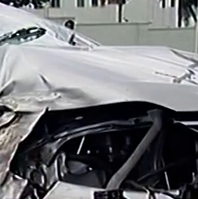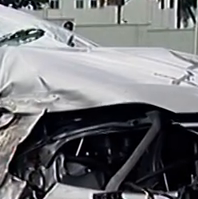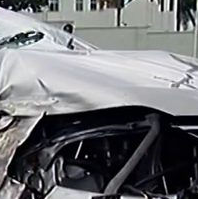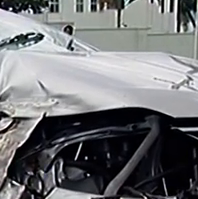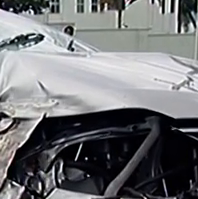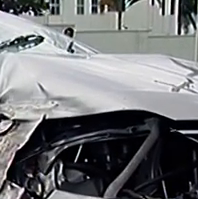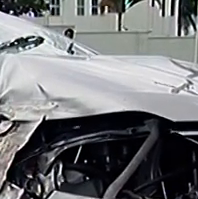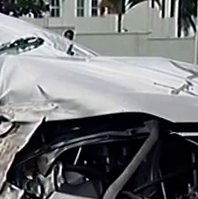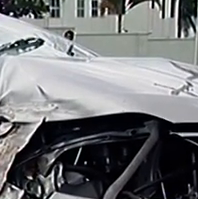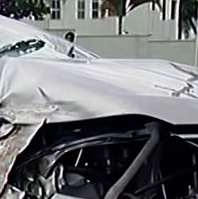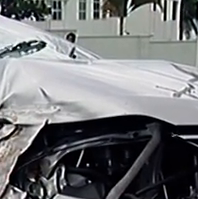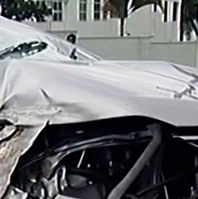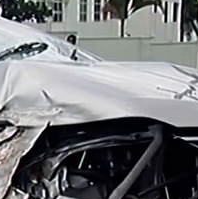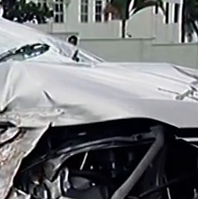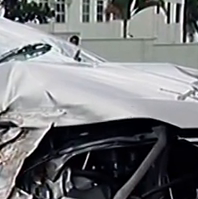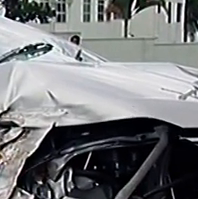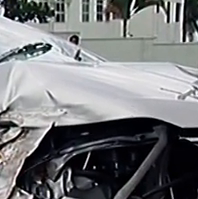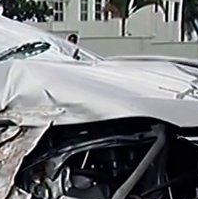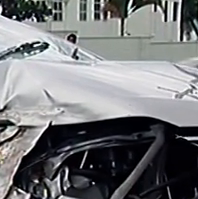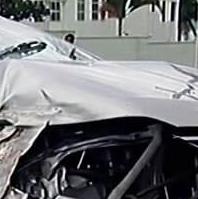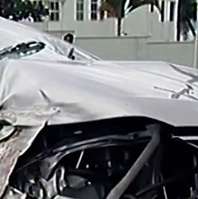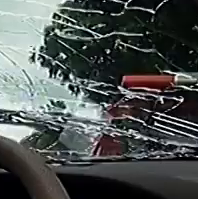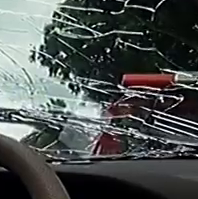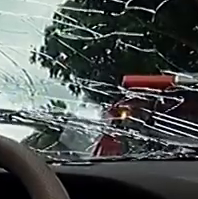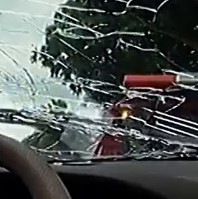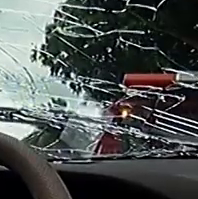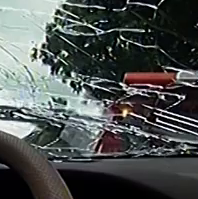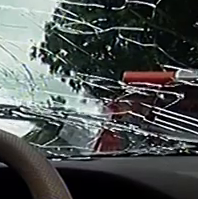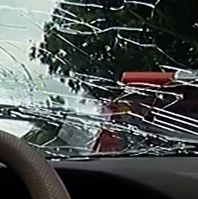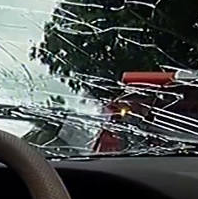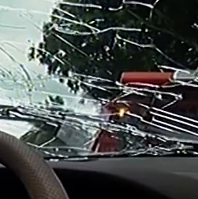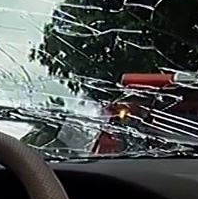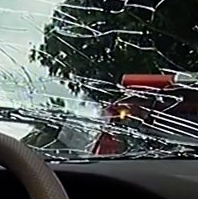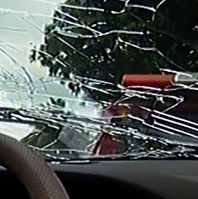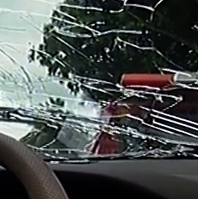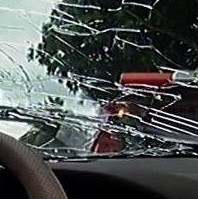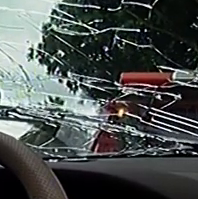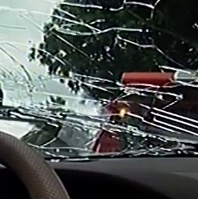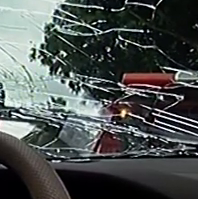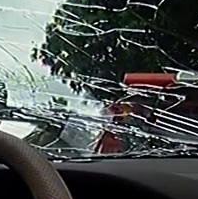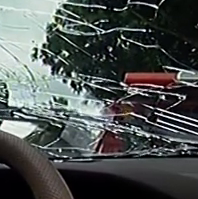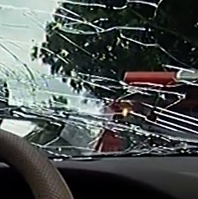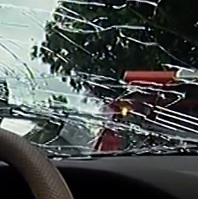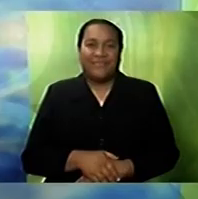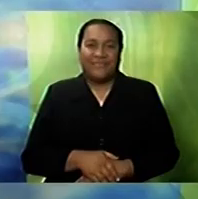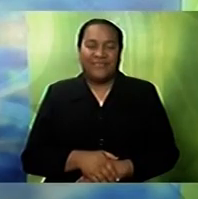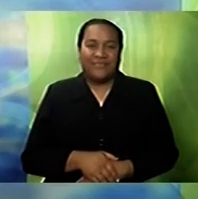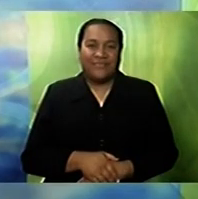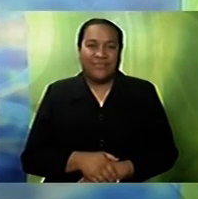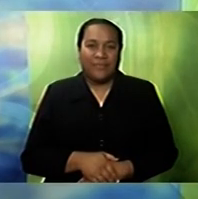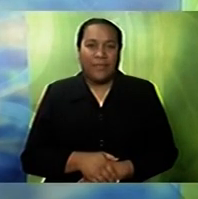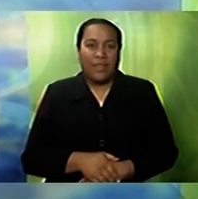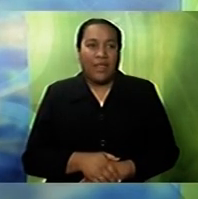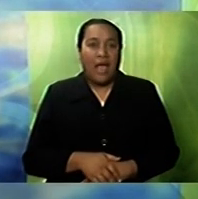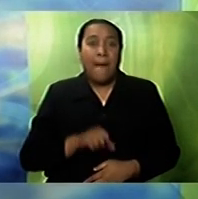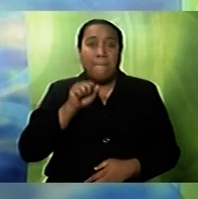exercise caution while using roads. The road death toll now stands at 34 compared to 39 for the same period last year. 13